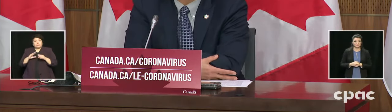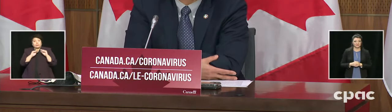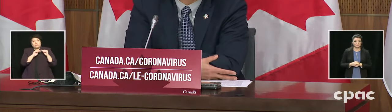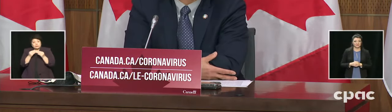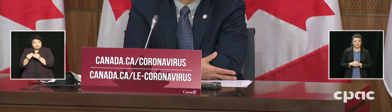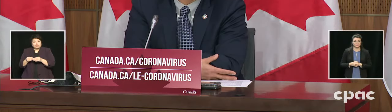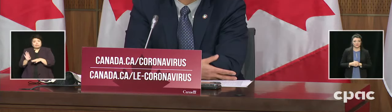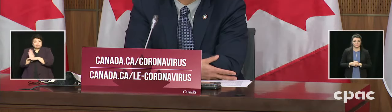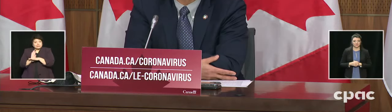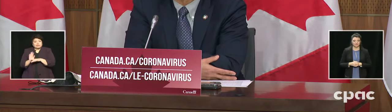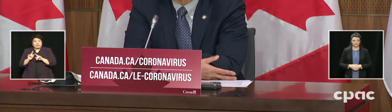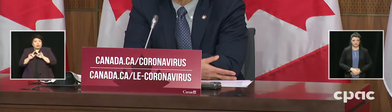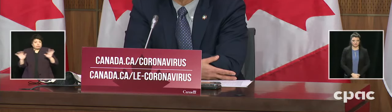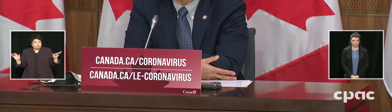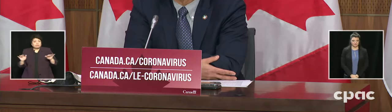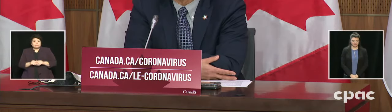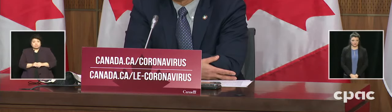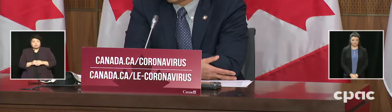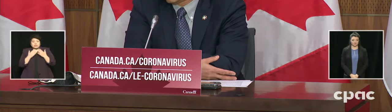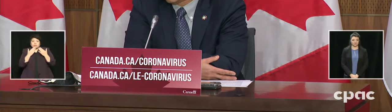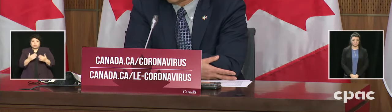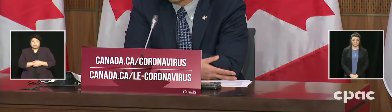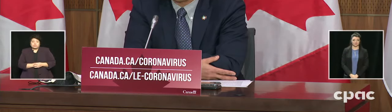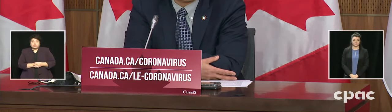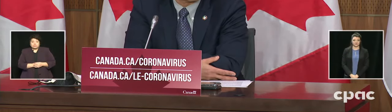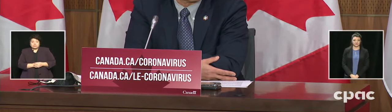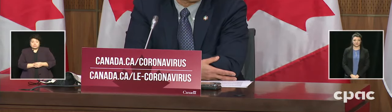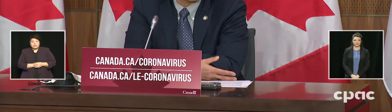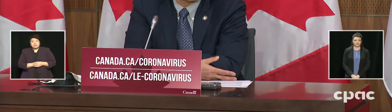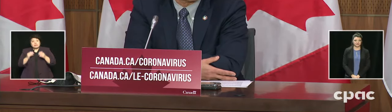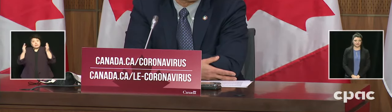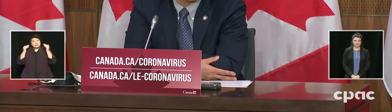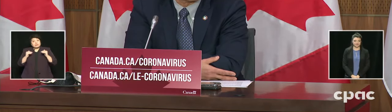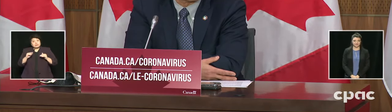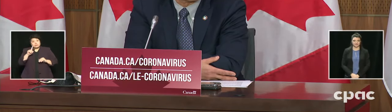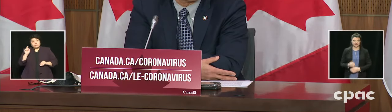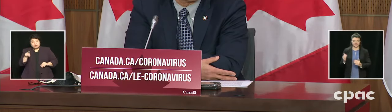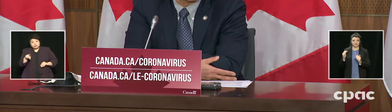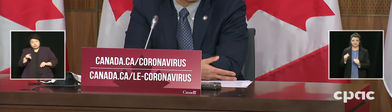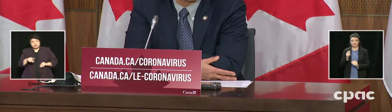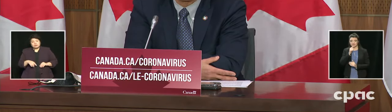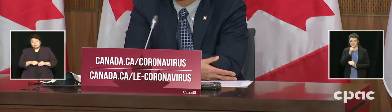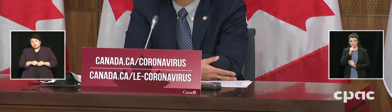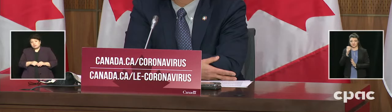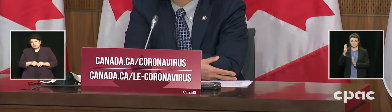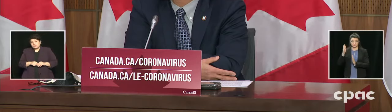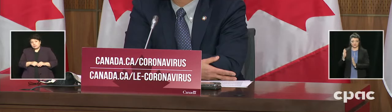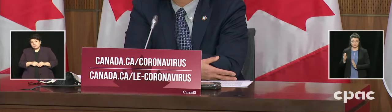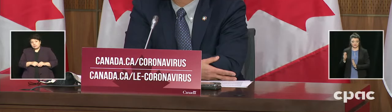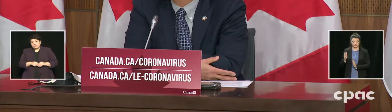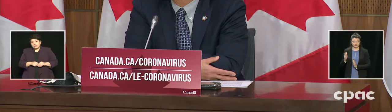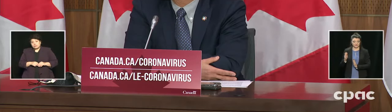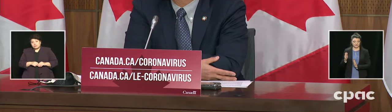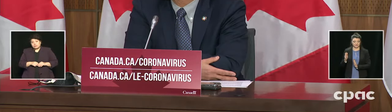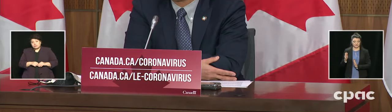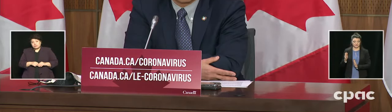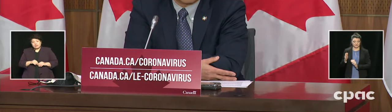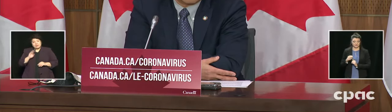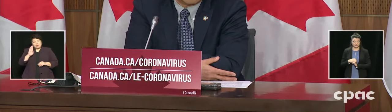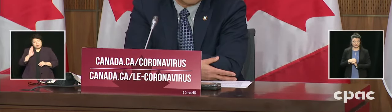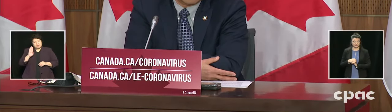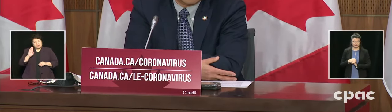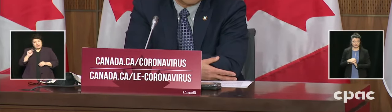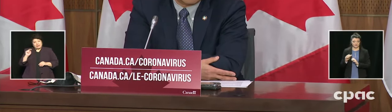question. Thank you. Merci. The next question is from David George Koch of BNN